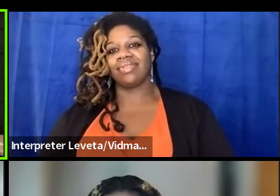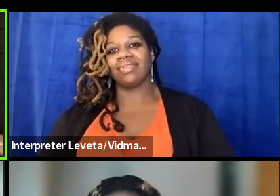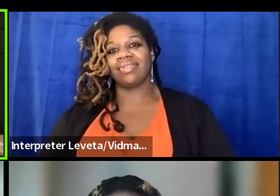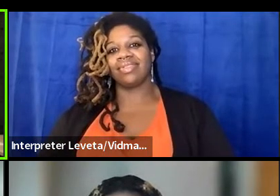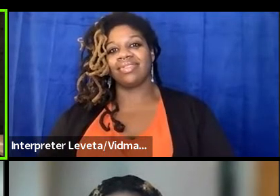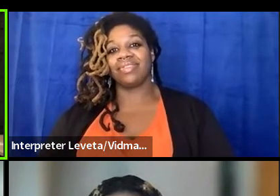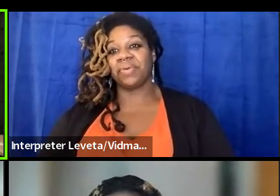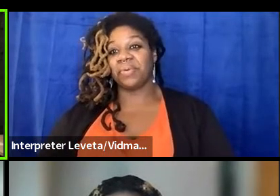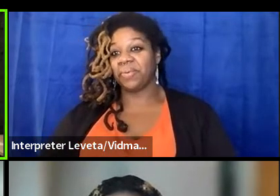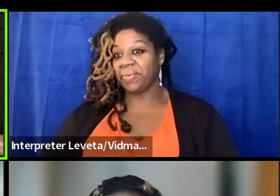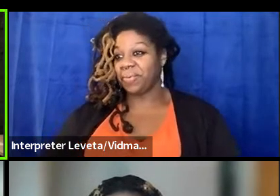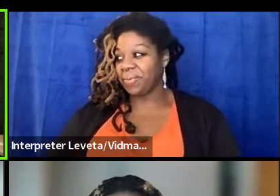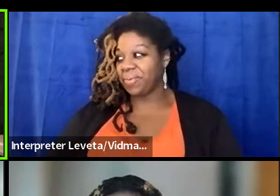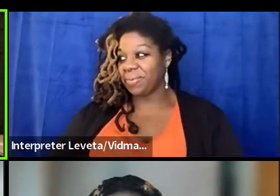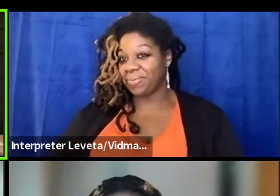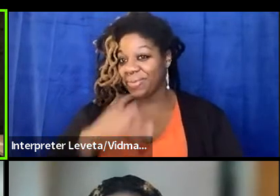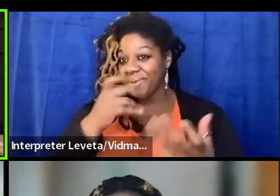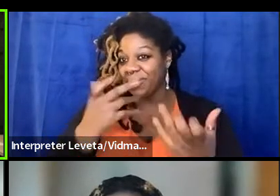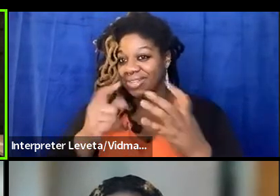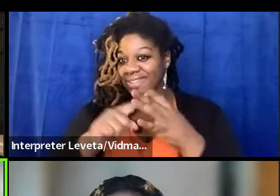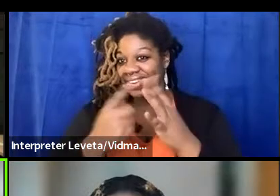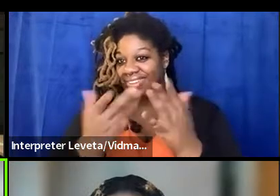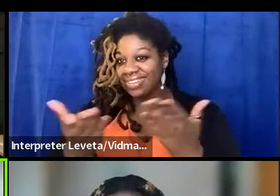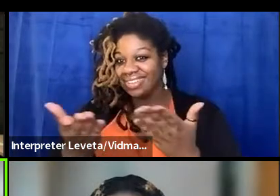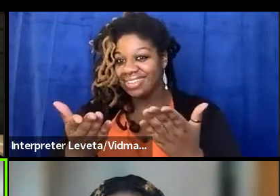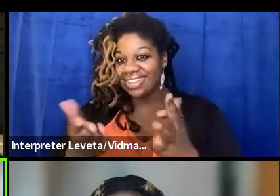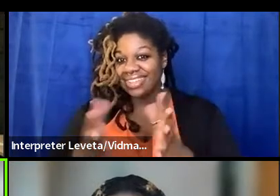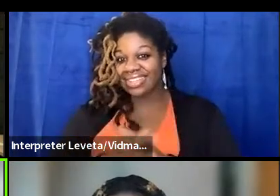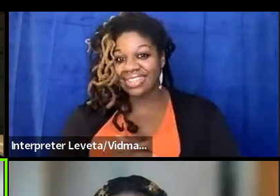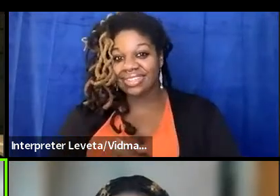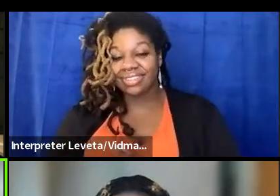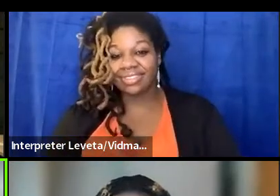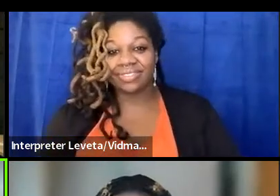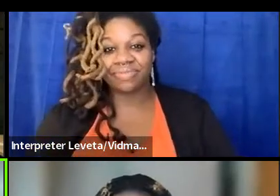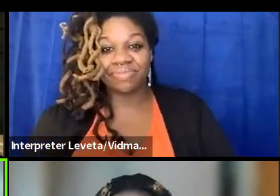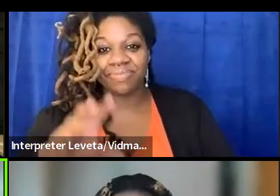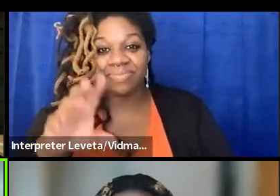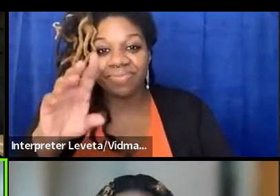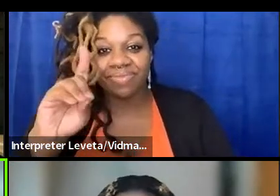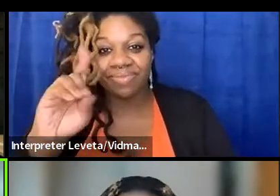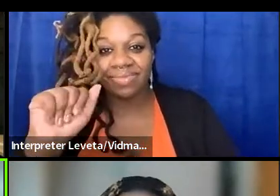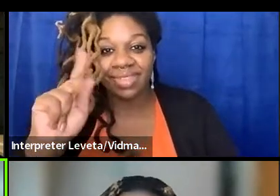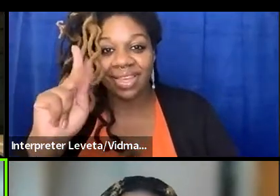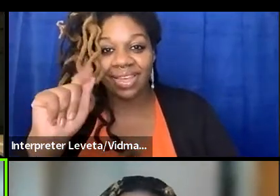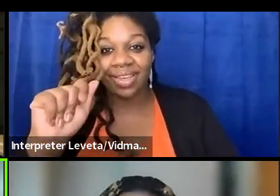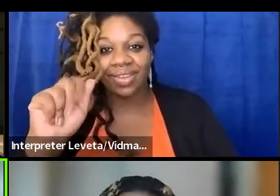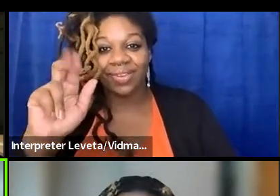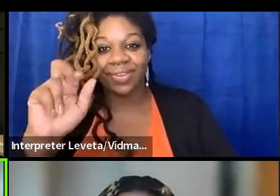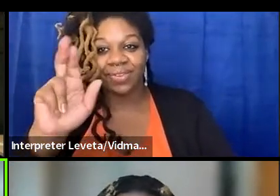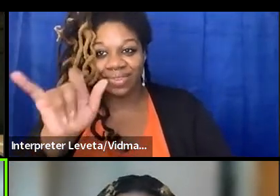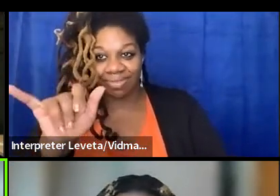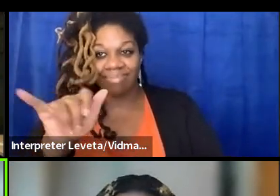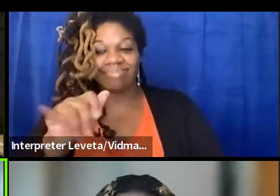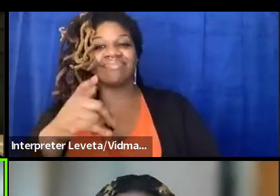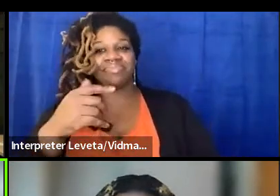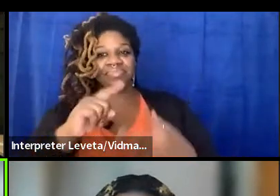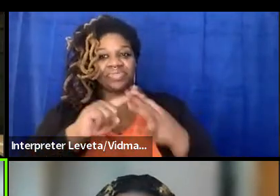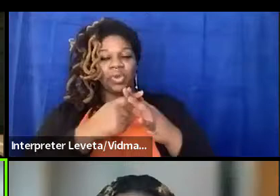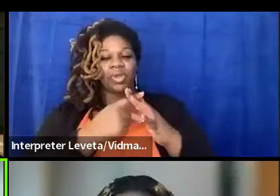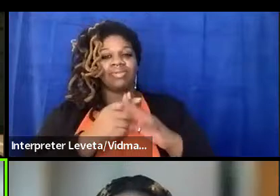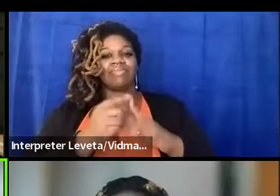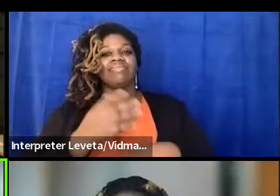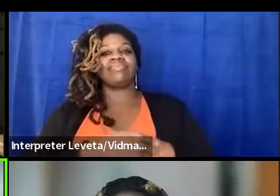Oh, who wants to start with this? I can take the first swing at it. Yeah. So I got